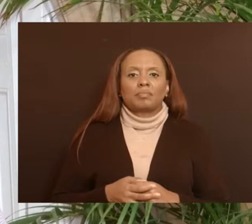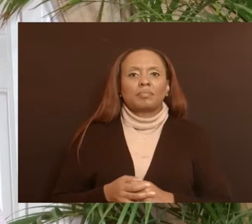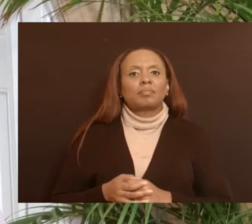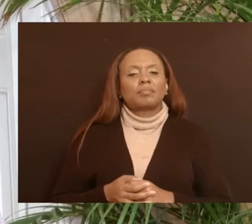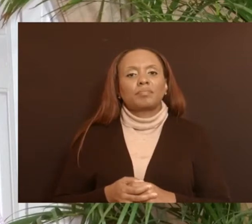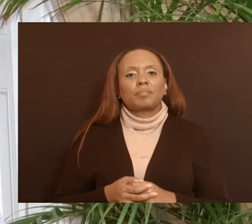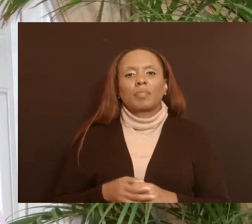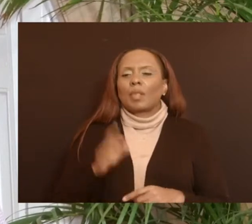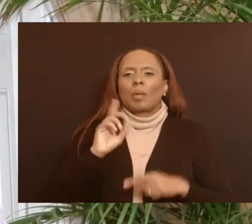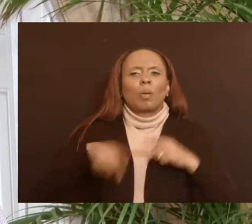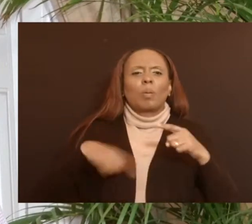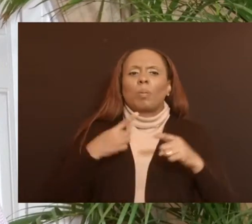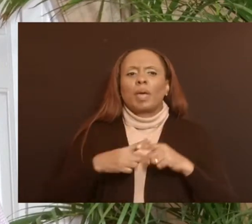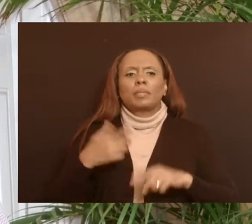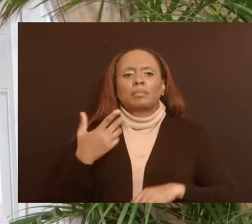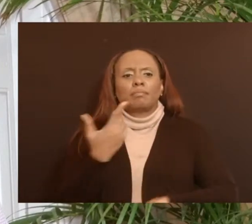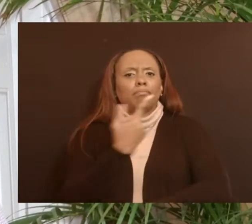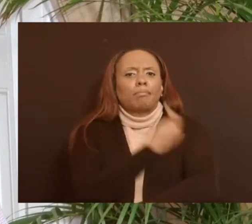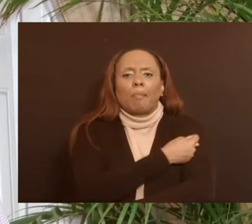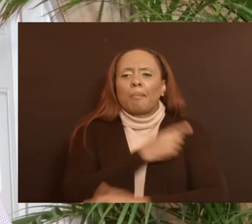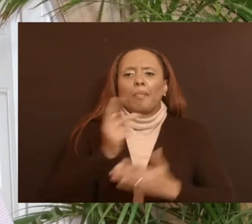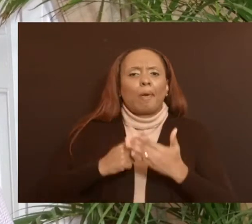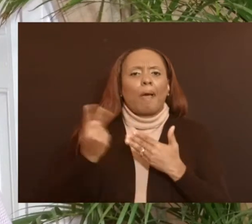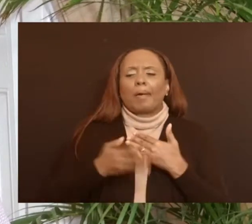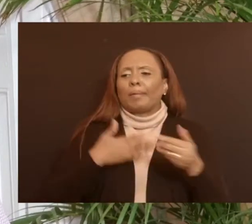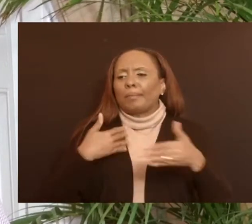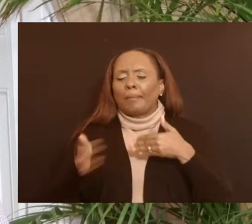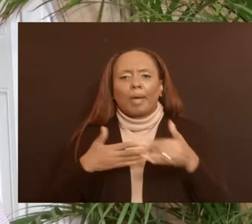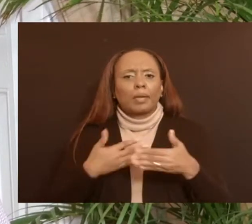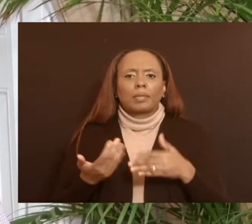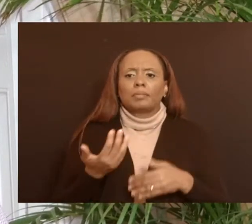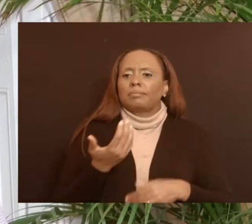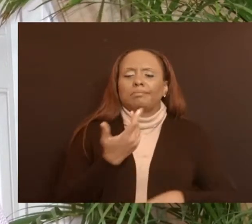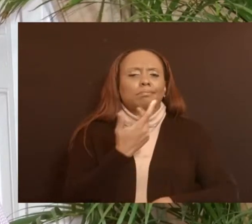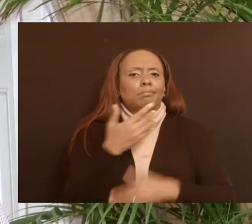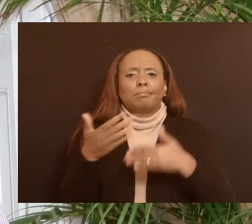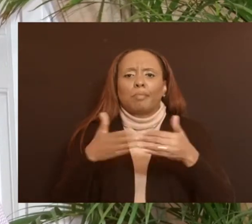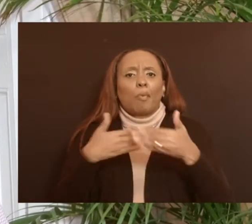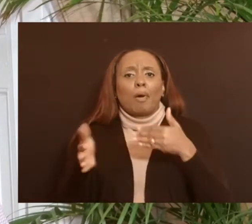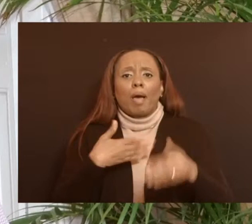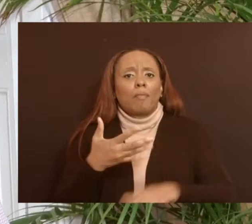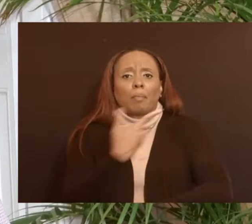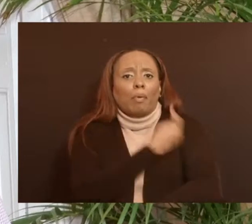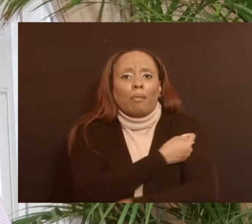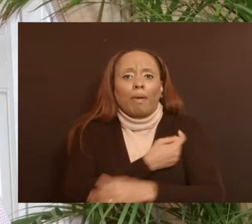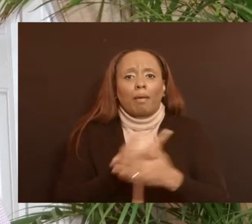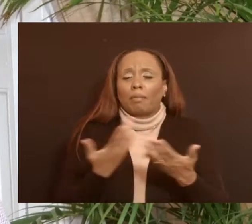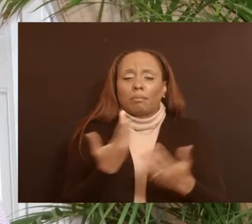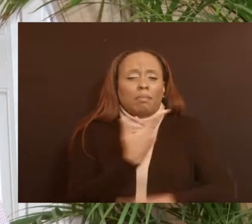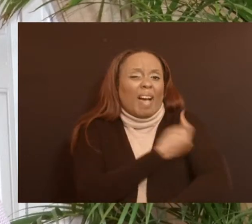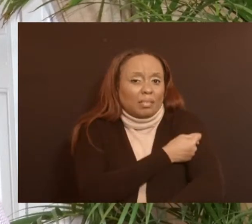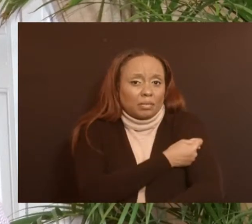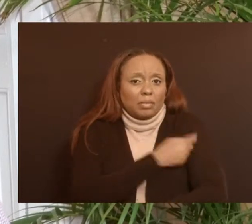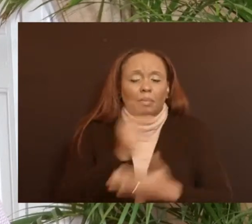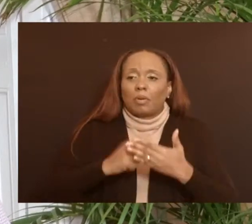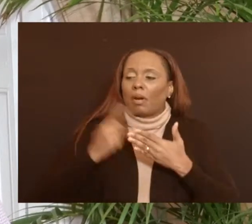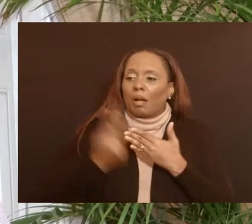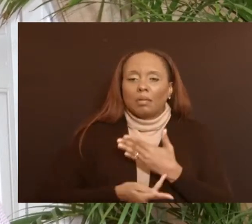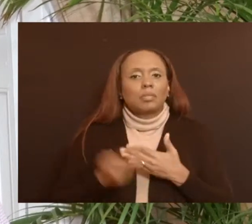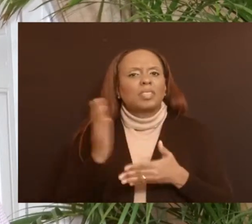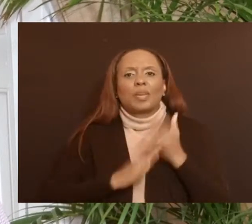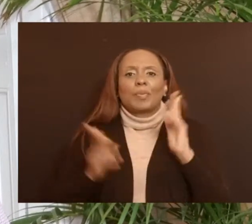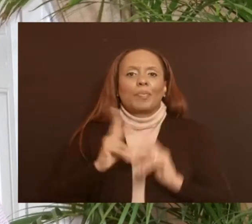immunization program with respect to the second dose. So we are encouraging persons to make sure that the only way